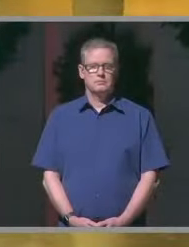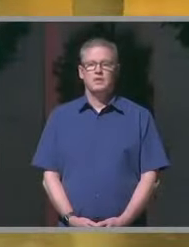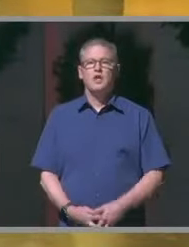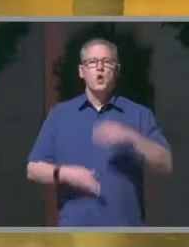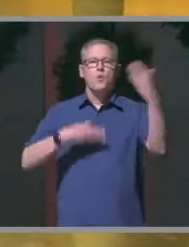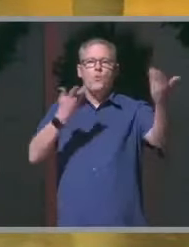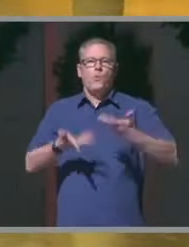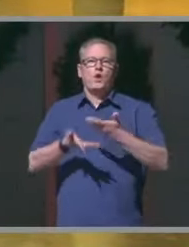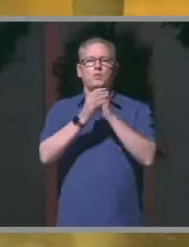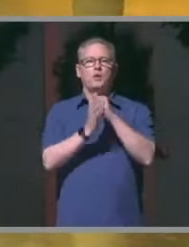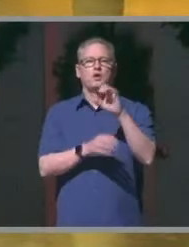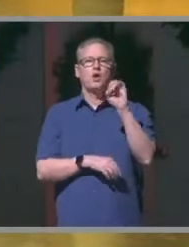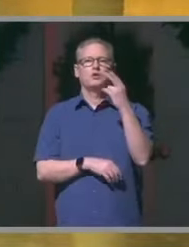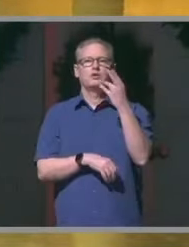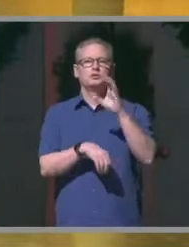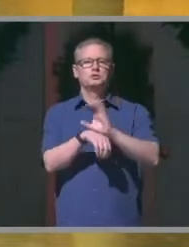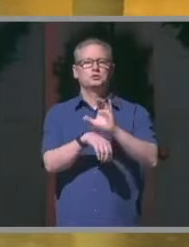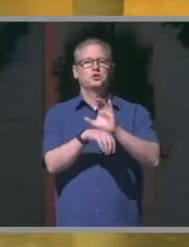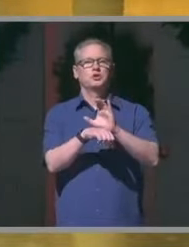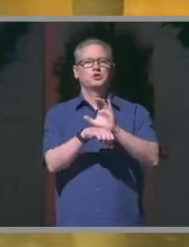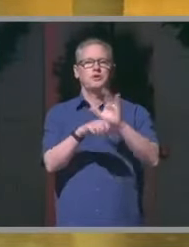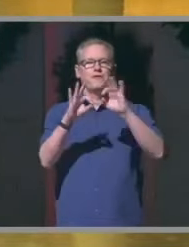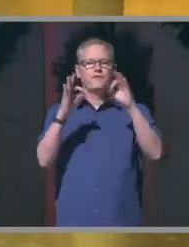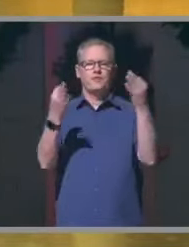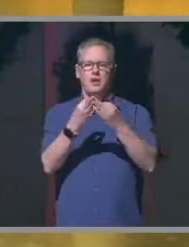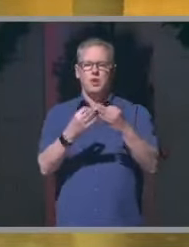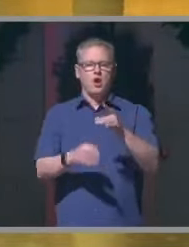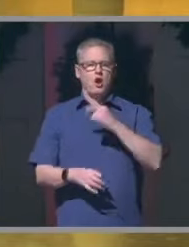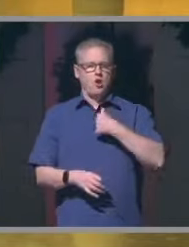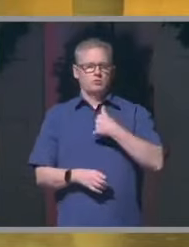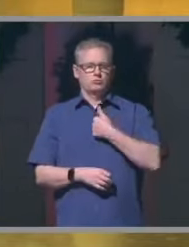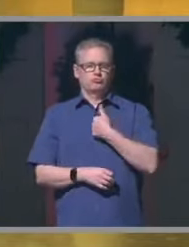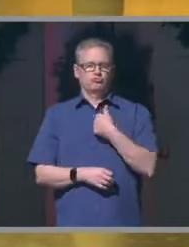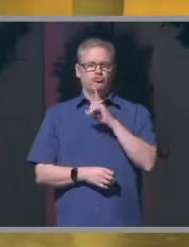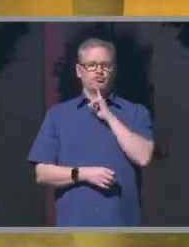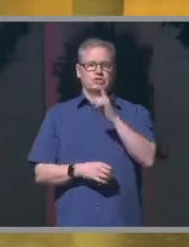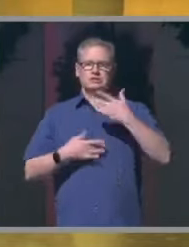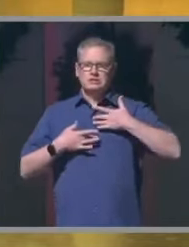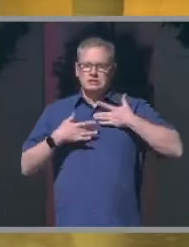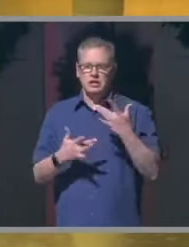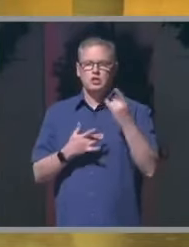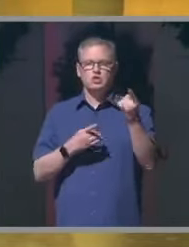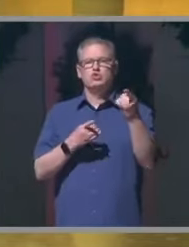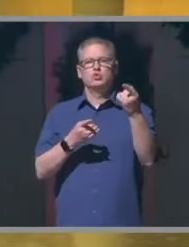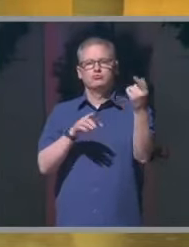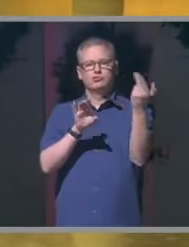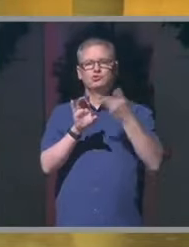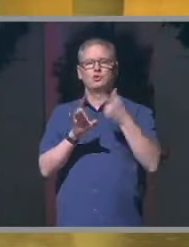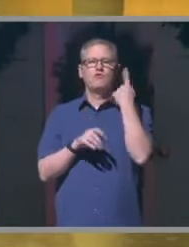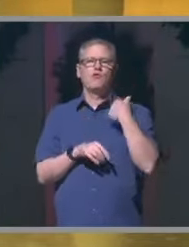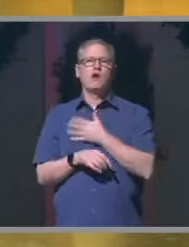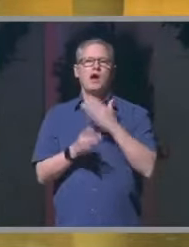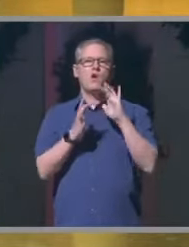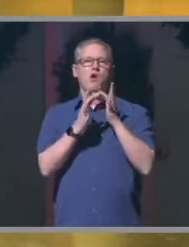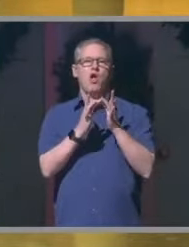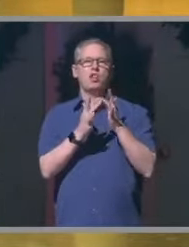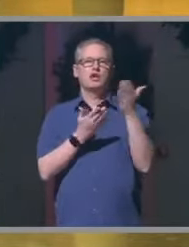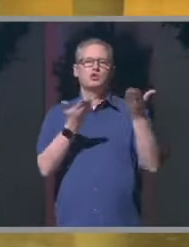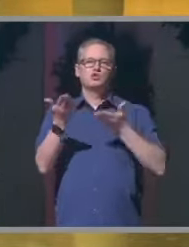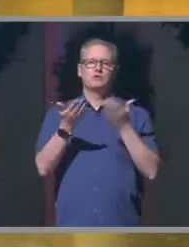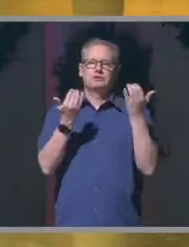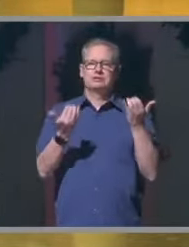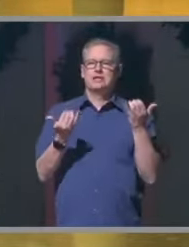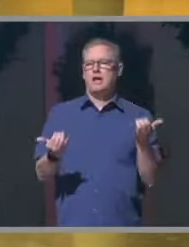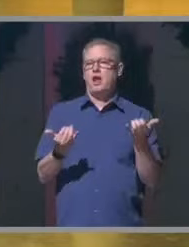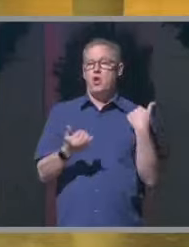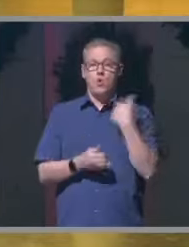Well, welcome to worship, Oak Hills Church family. I am so pumped that you are joining us for our online service